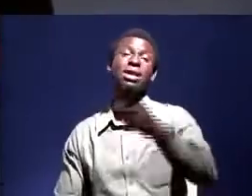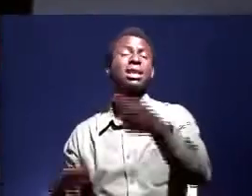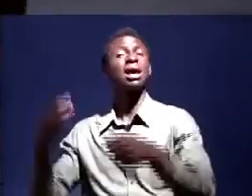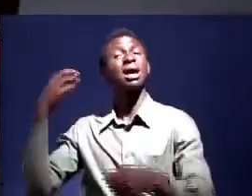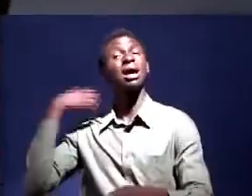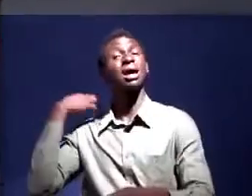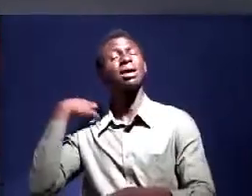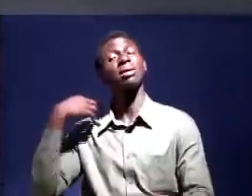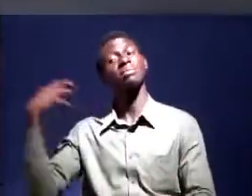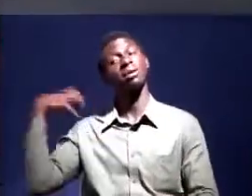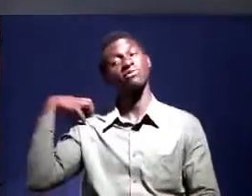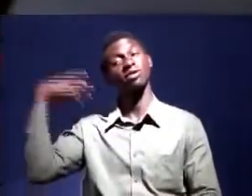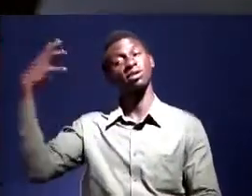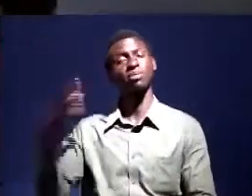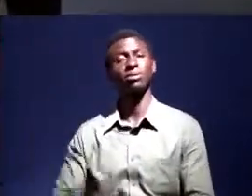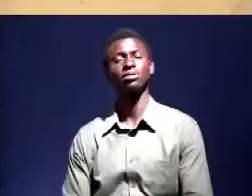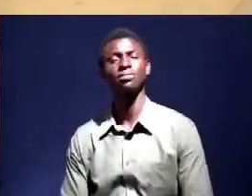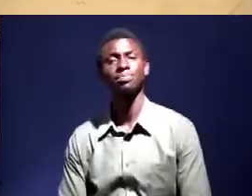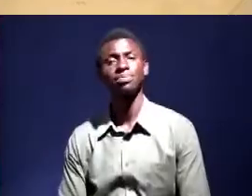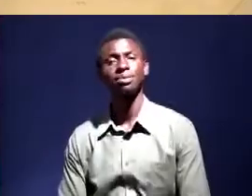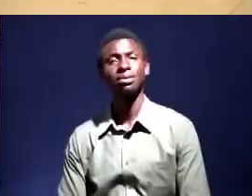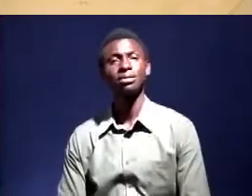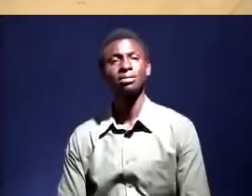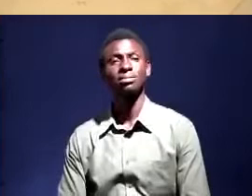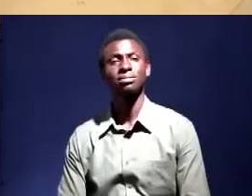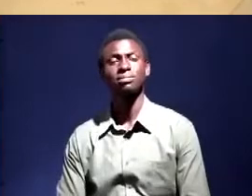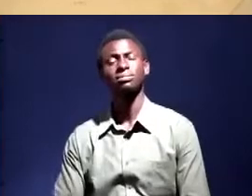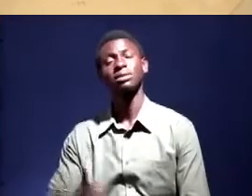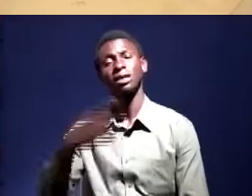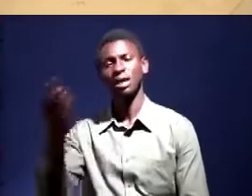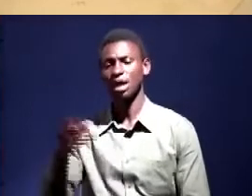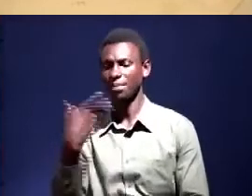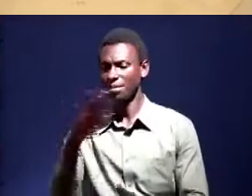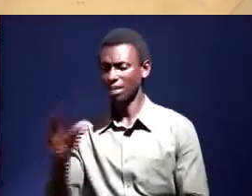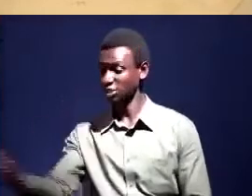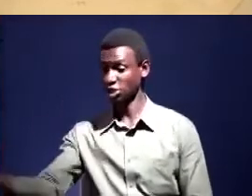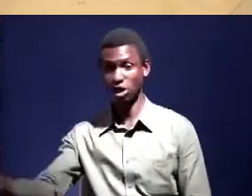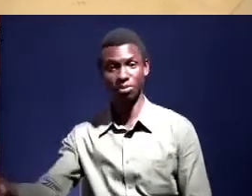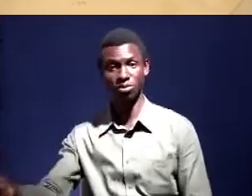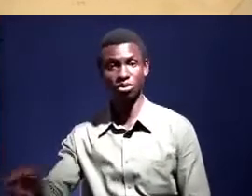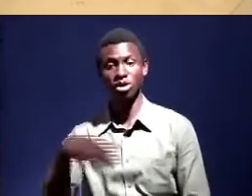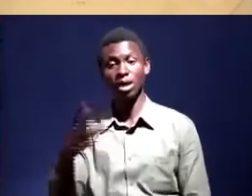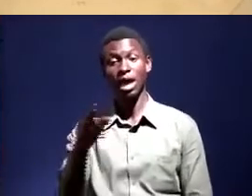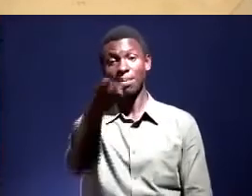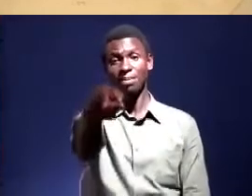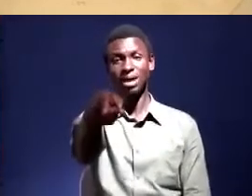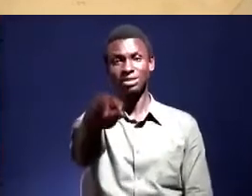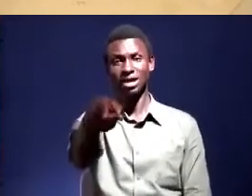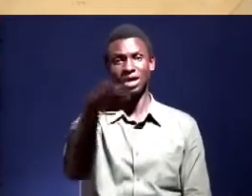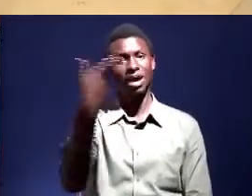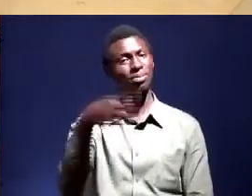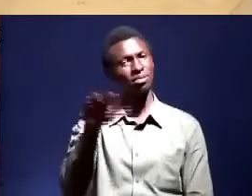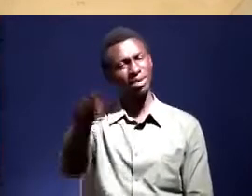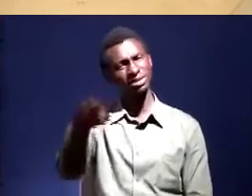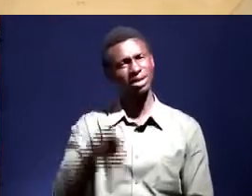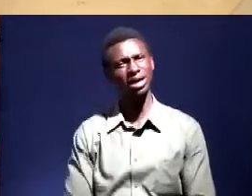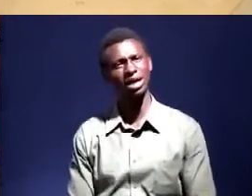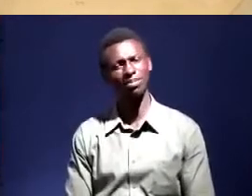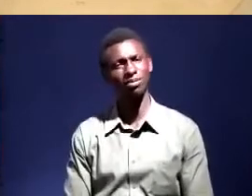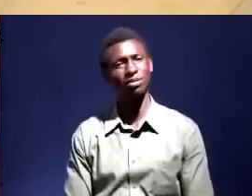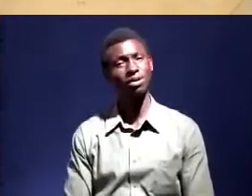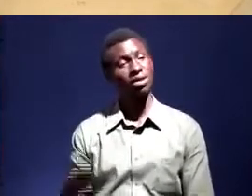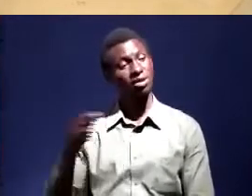here's water. Here's water. I want to be baptized. And Philip said to